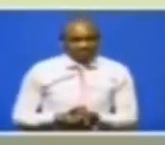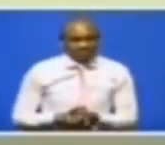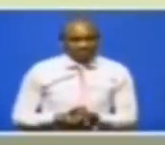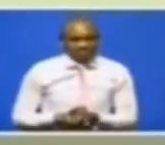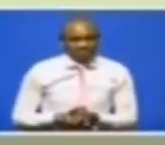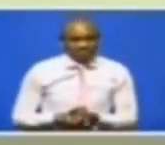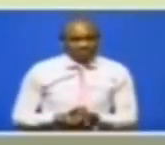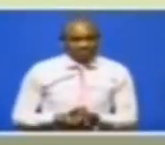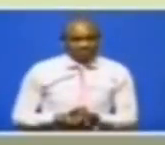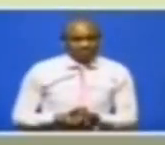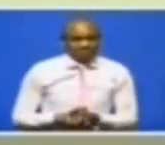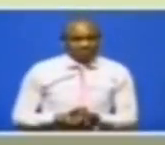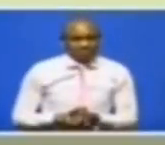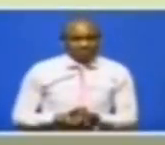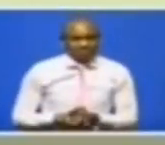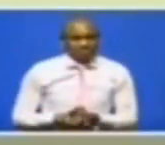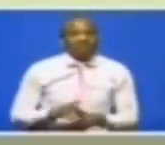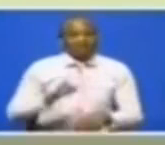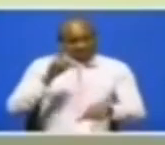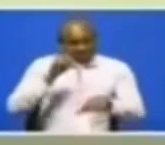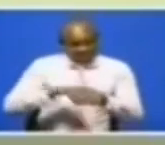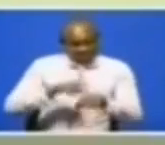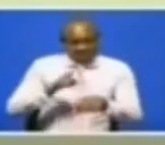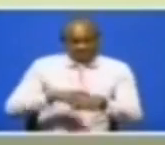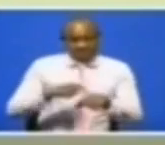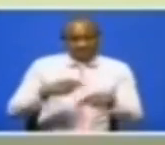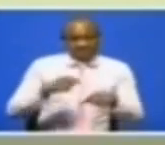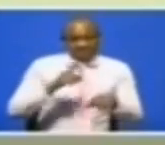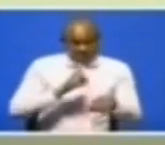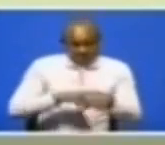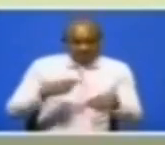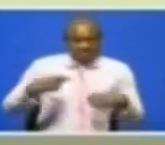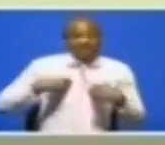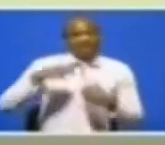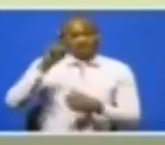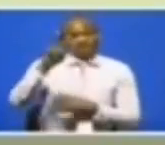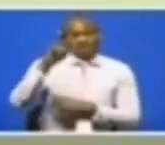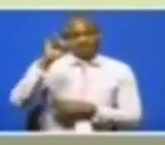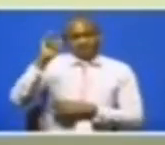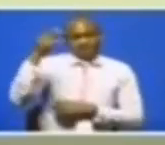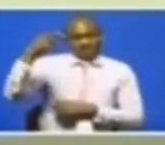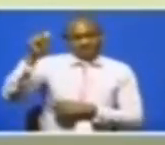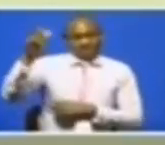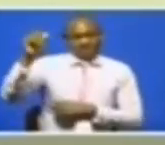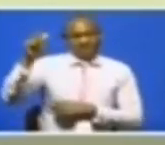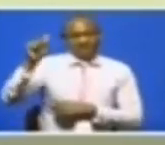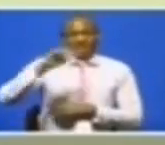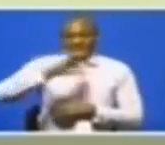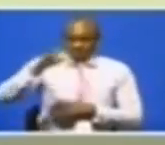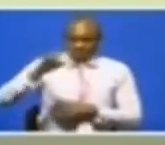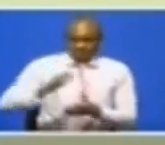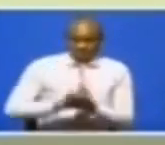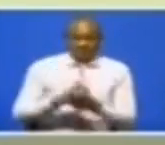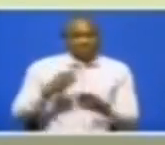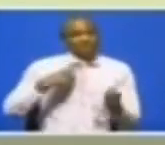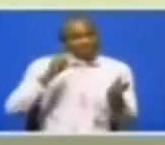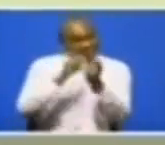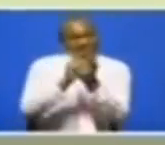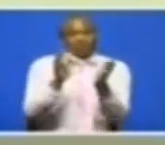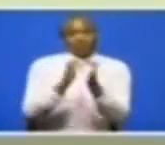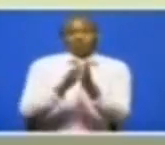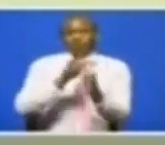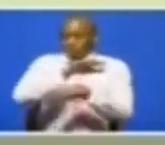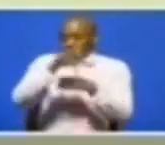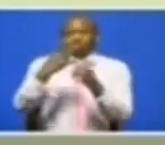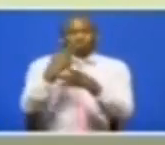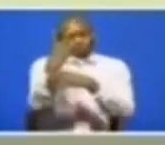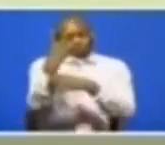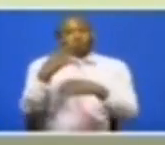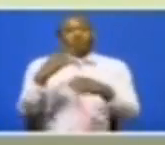When we held a NASA rally in Vihiga County, I met the principals,